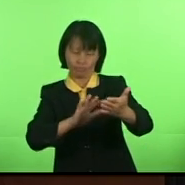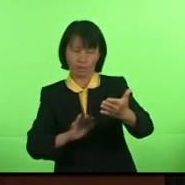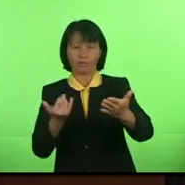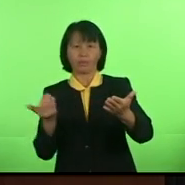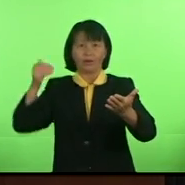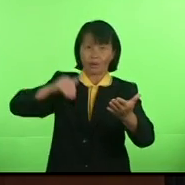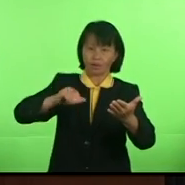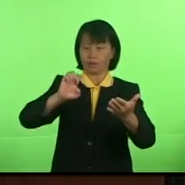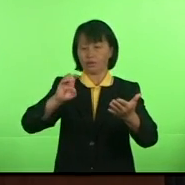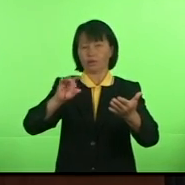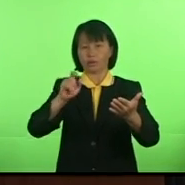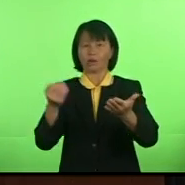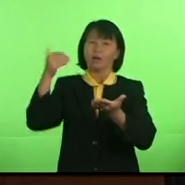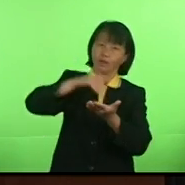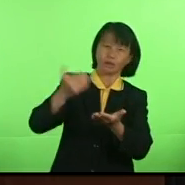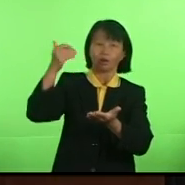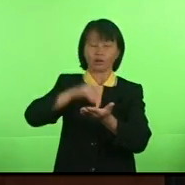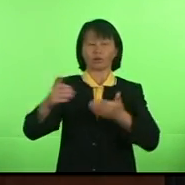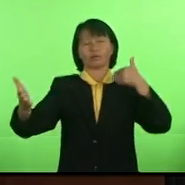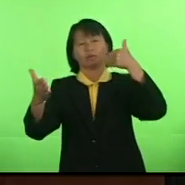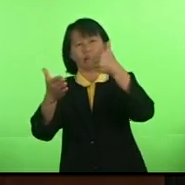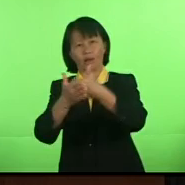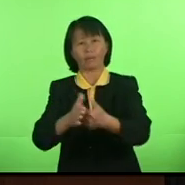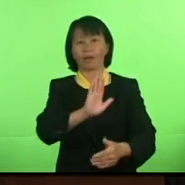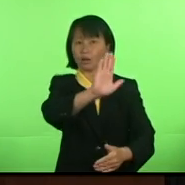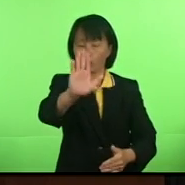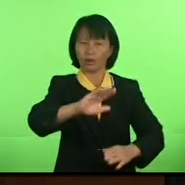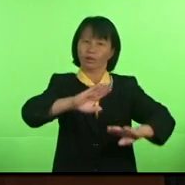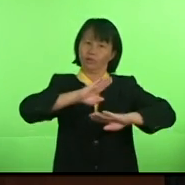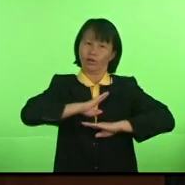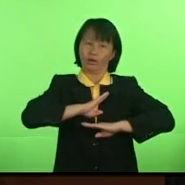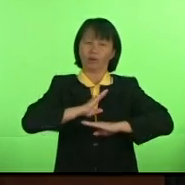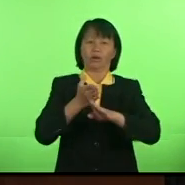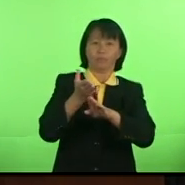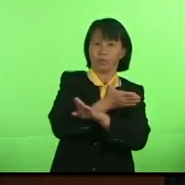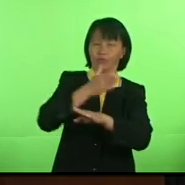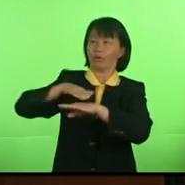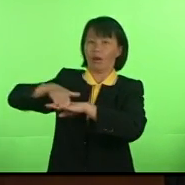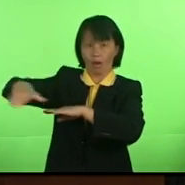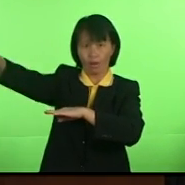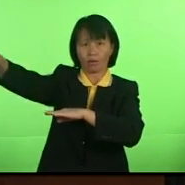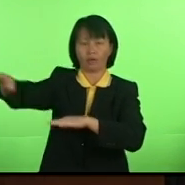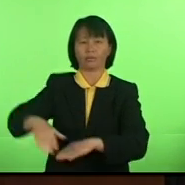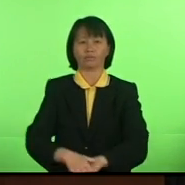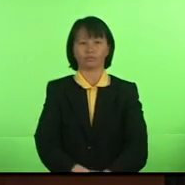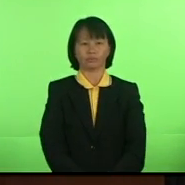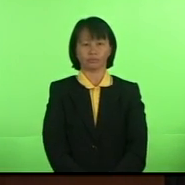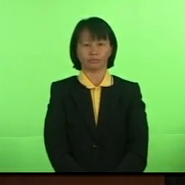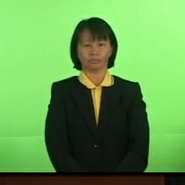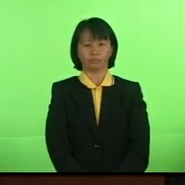again until you are satisfied before you can actually submit your essay.